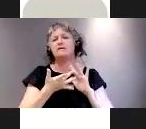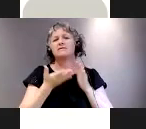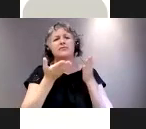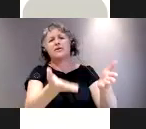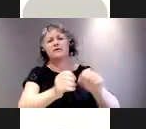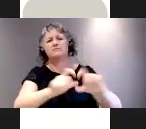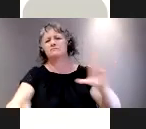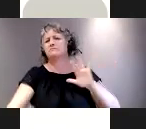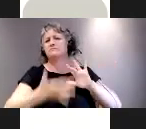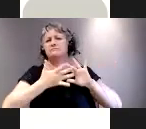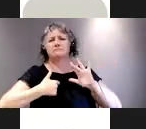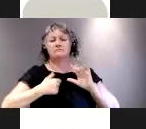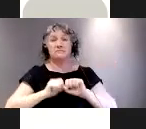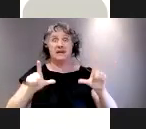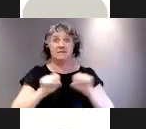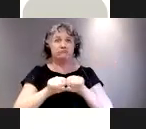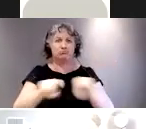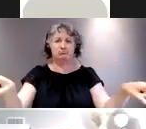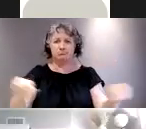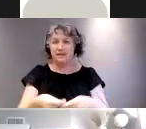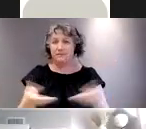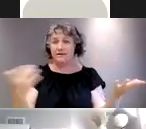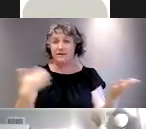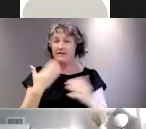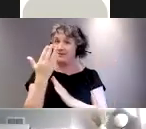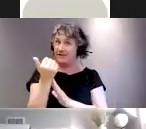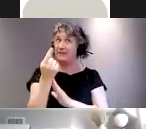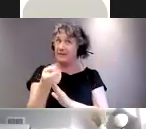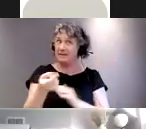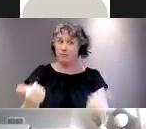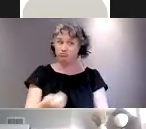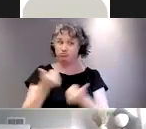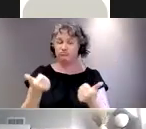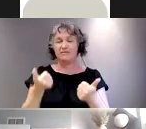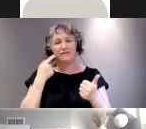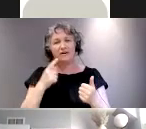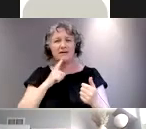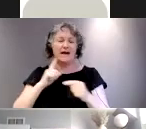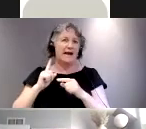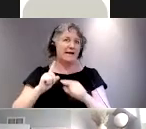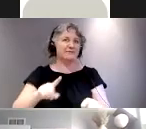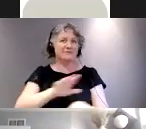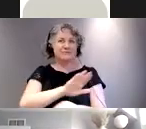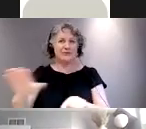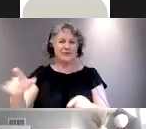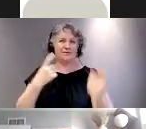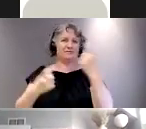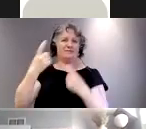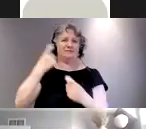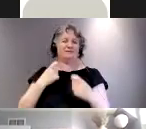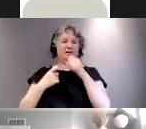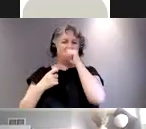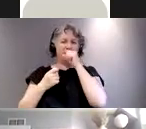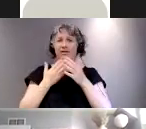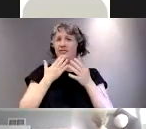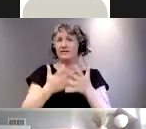You will have these slides. We've got 15 minutes for me to answer, anything and everything that you've thought of. And I thank you